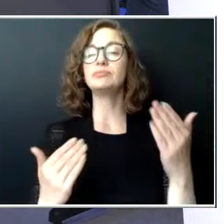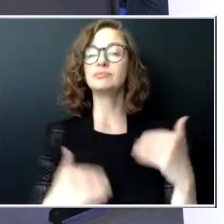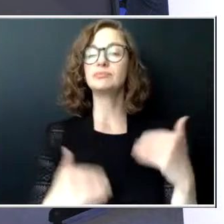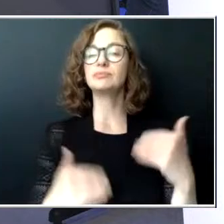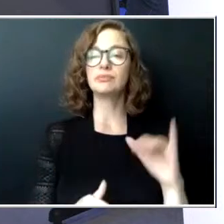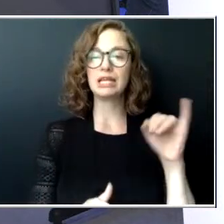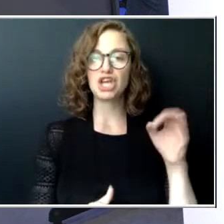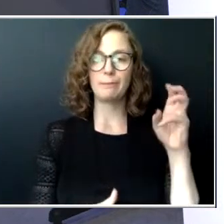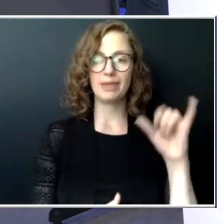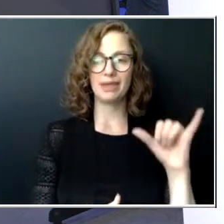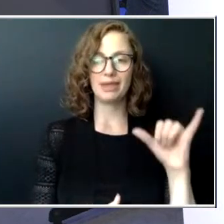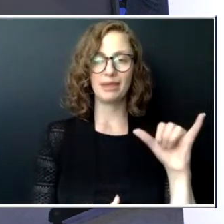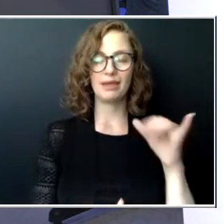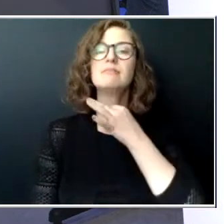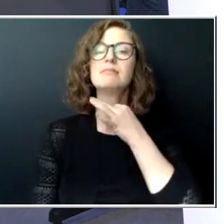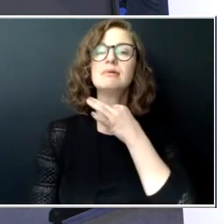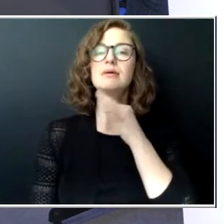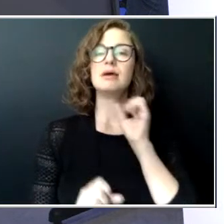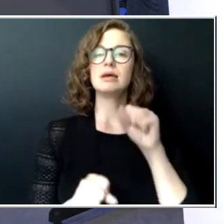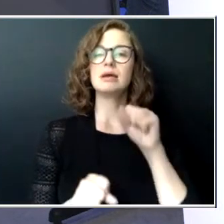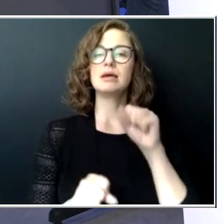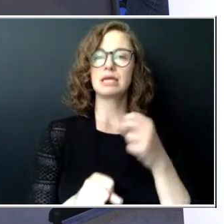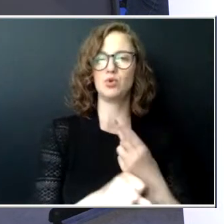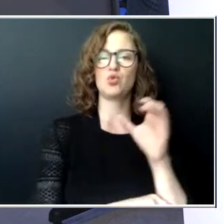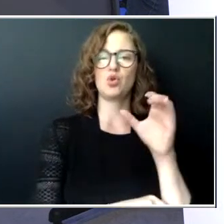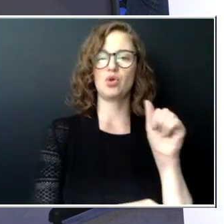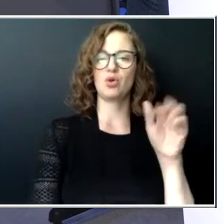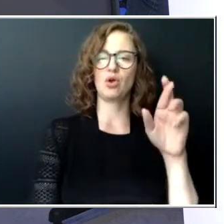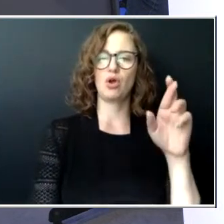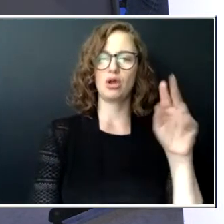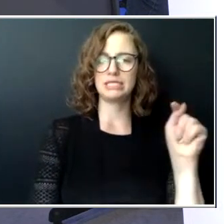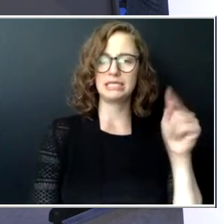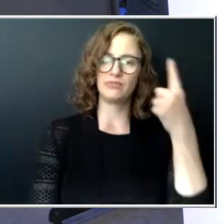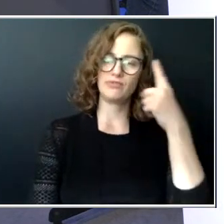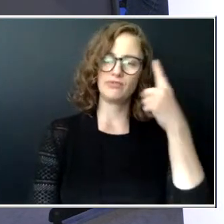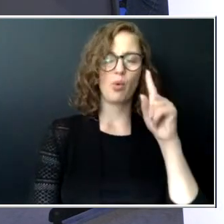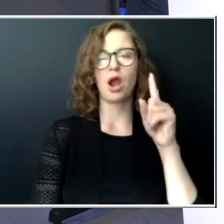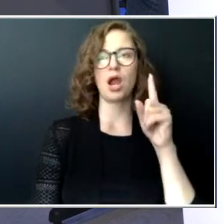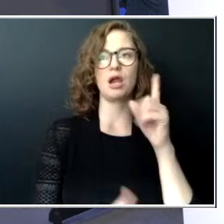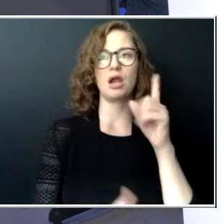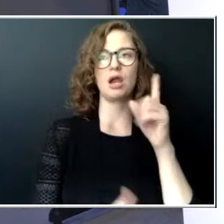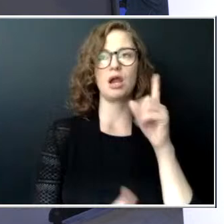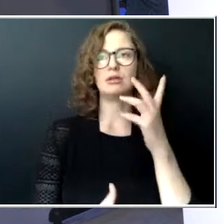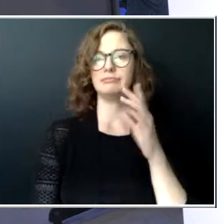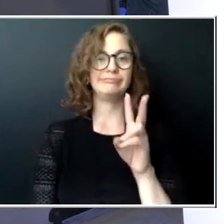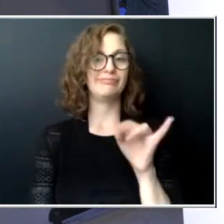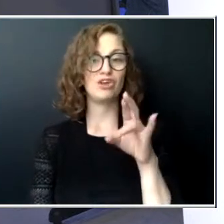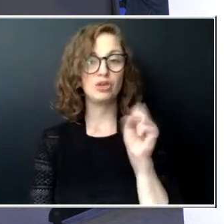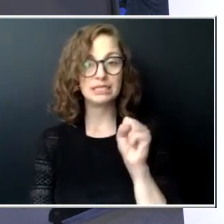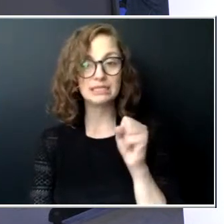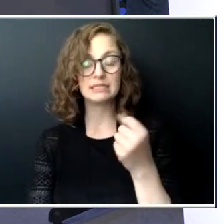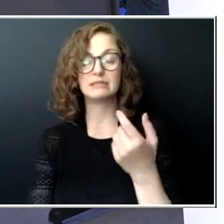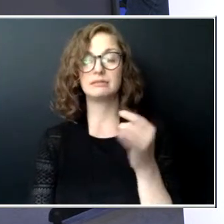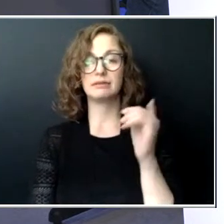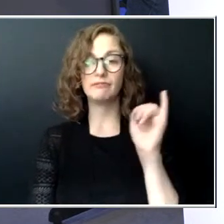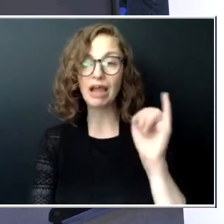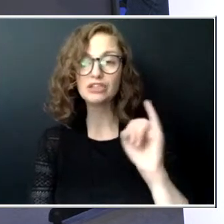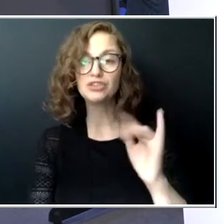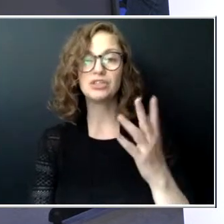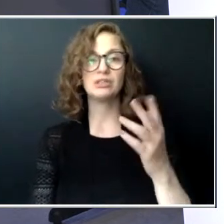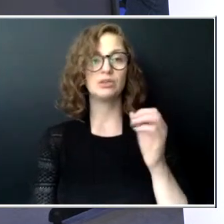like viruses or infections, maybe even as a way to beat or bypass antibiotic resistance? Good